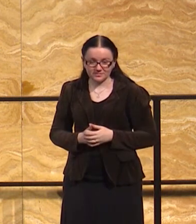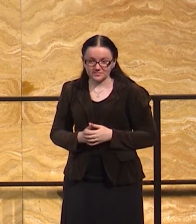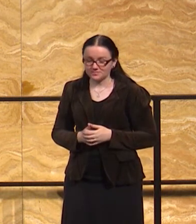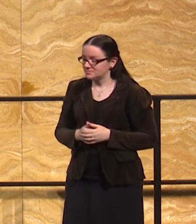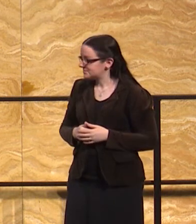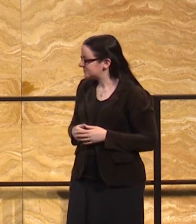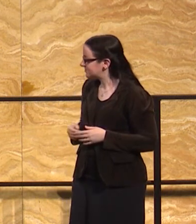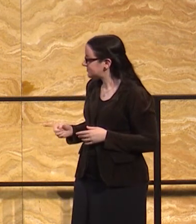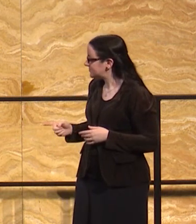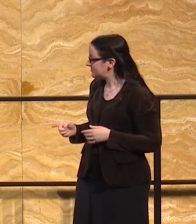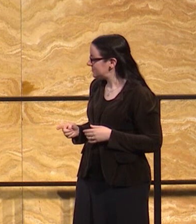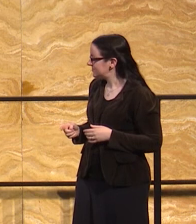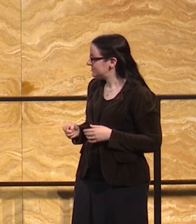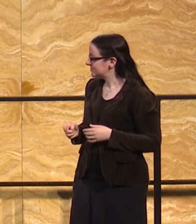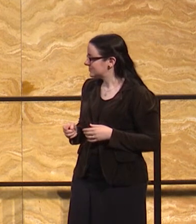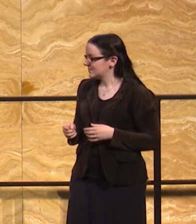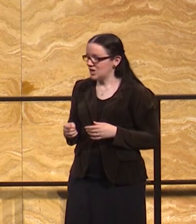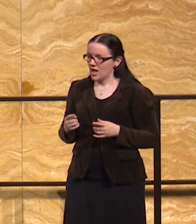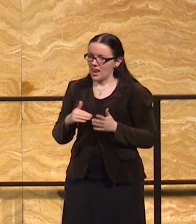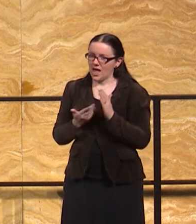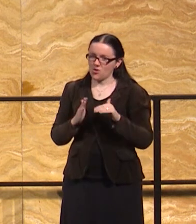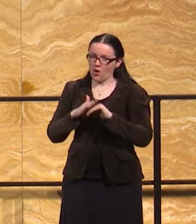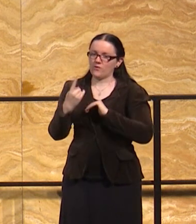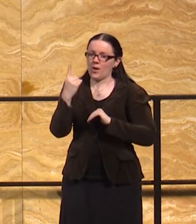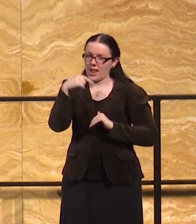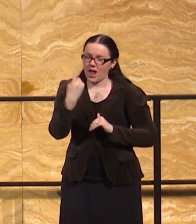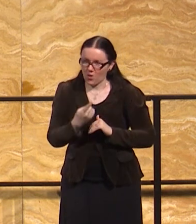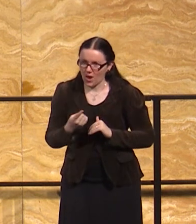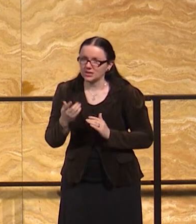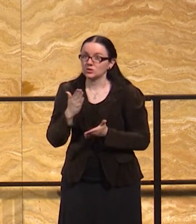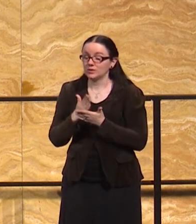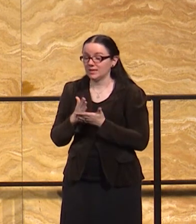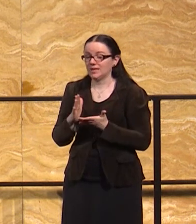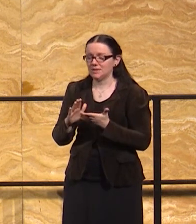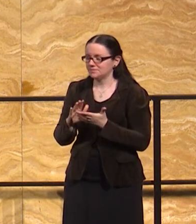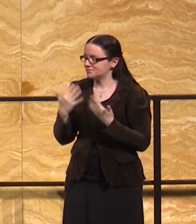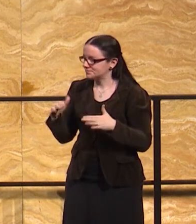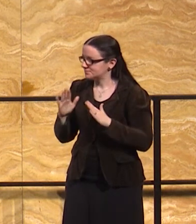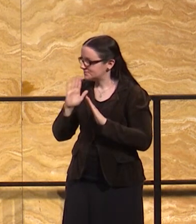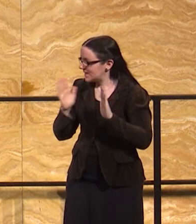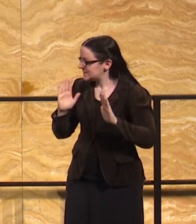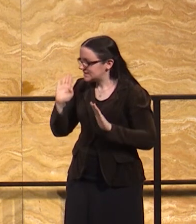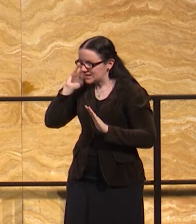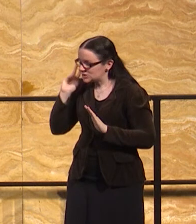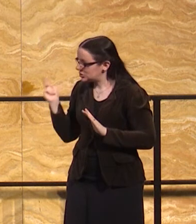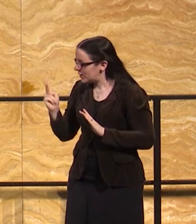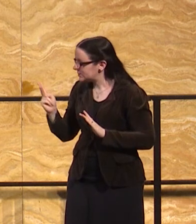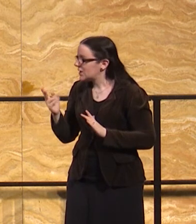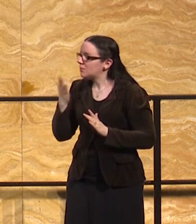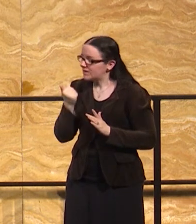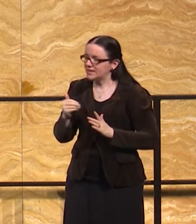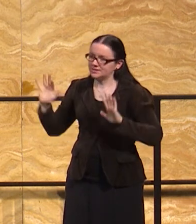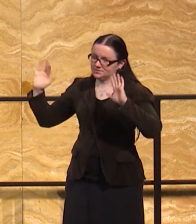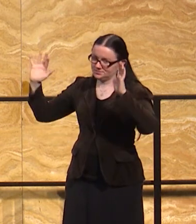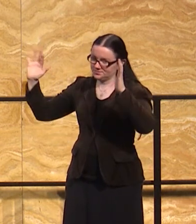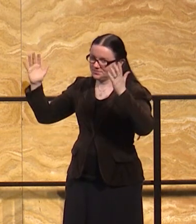unbelievably, we've raced well through the hour mark. It's been captivating and frankly pretty inspiring to listen to you both. So would you please all put your